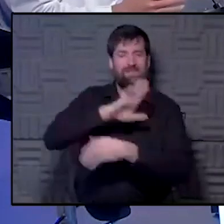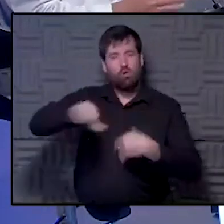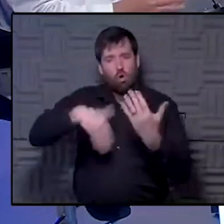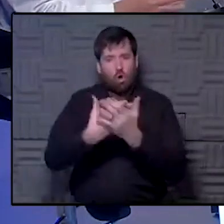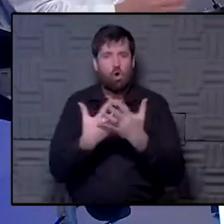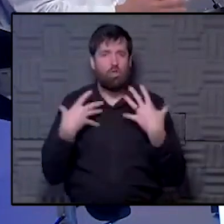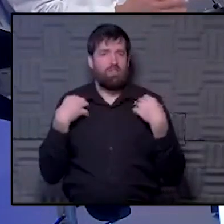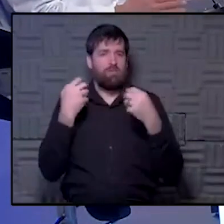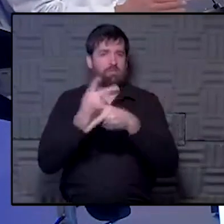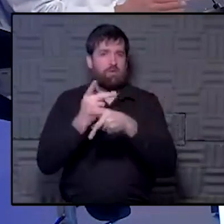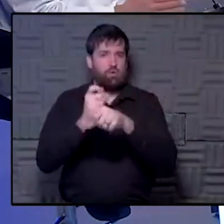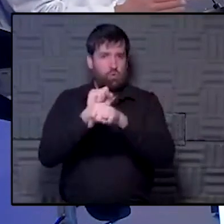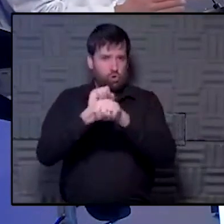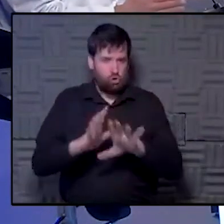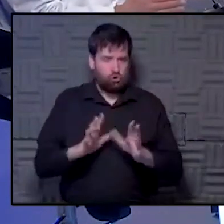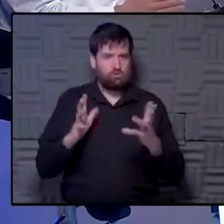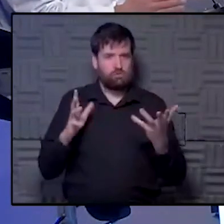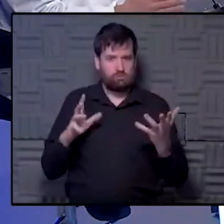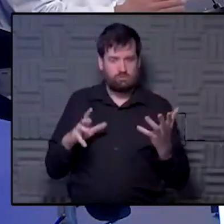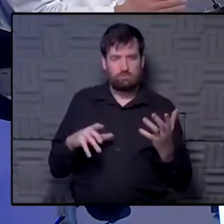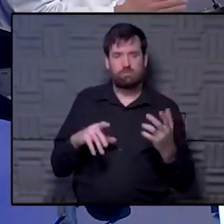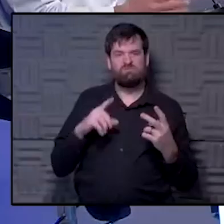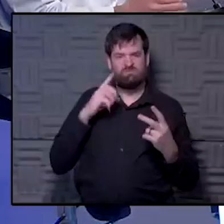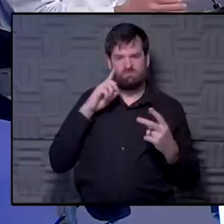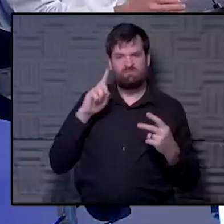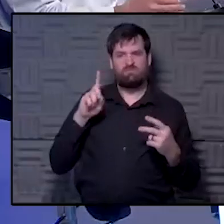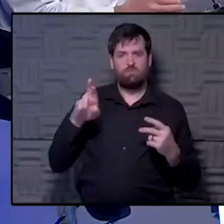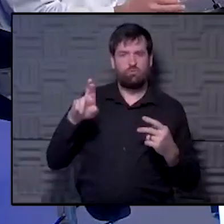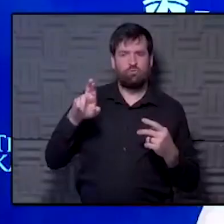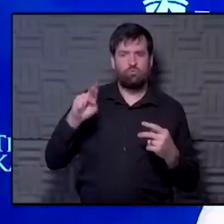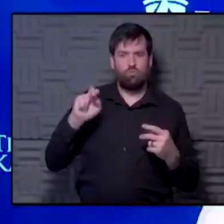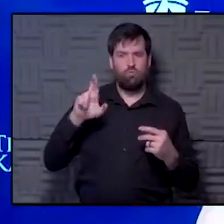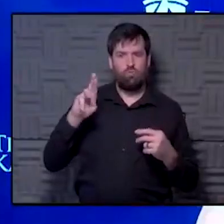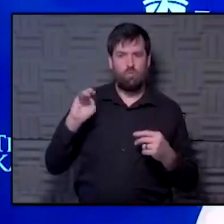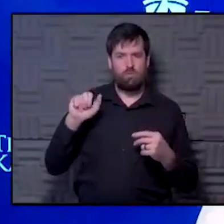that you can identify. I know Dr. Norman earlier this week was